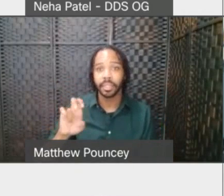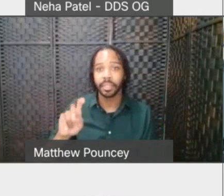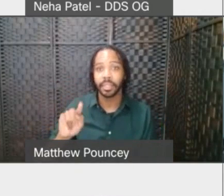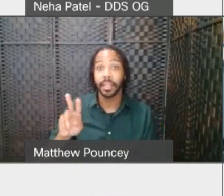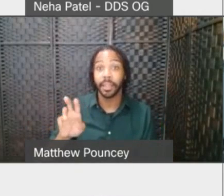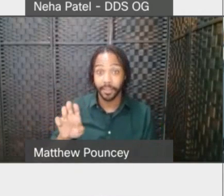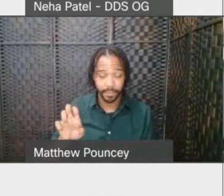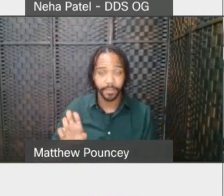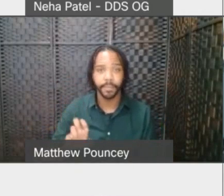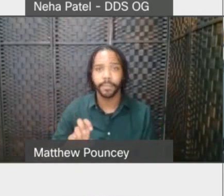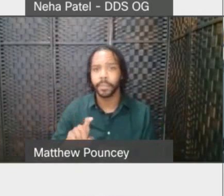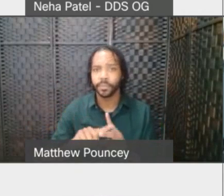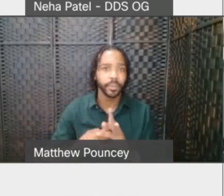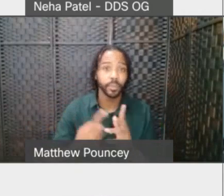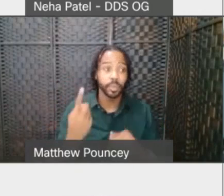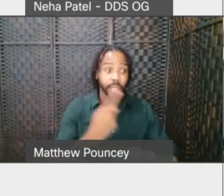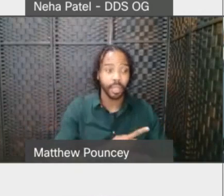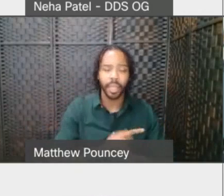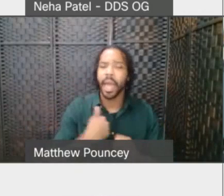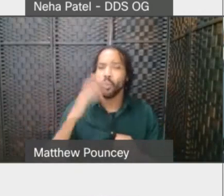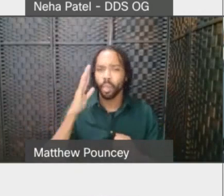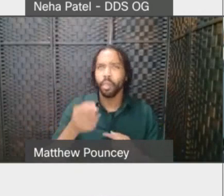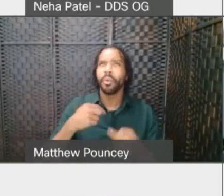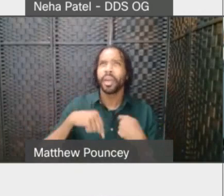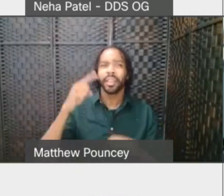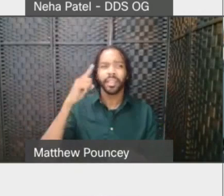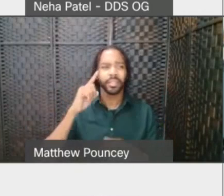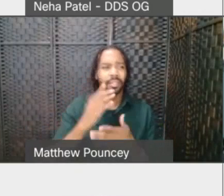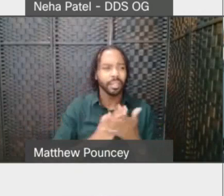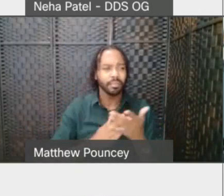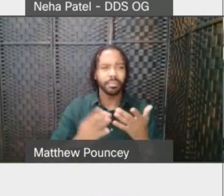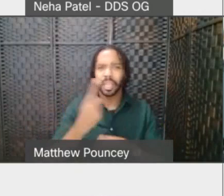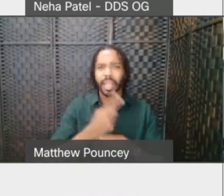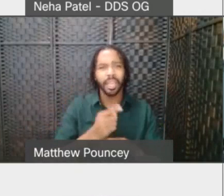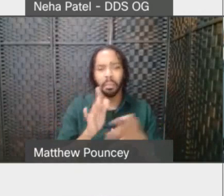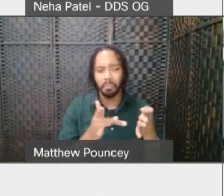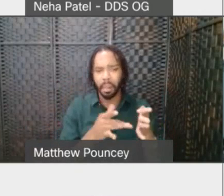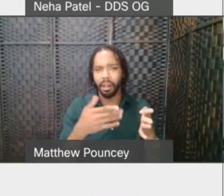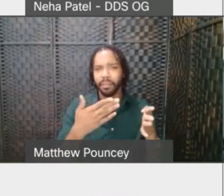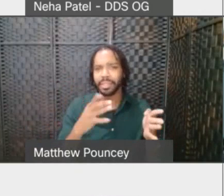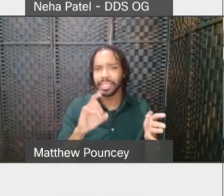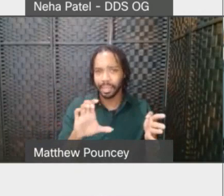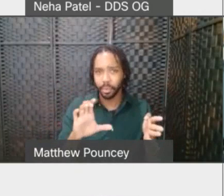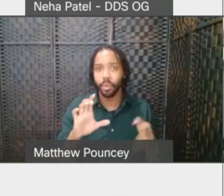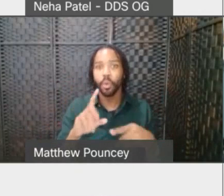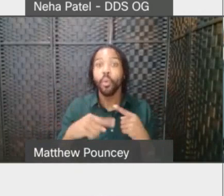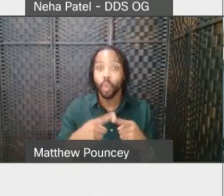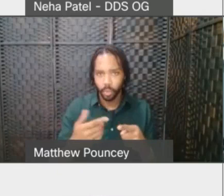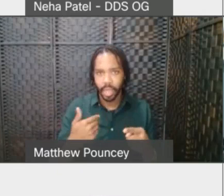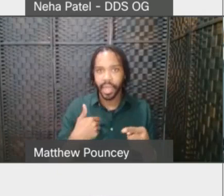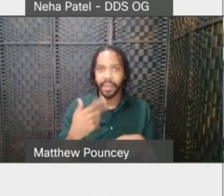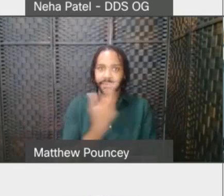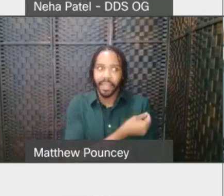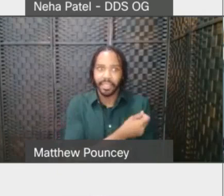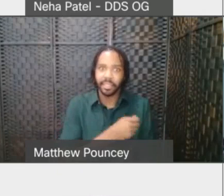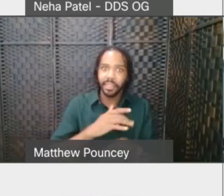will go back to, I don't know the exact date, but it's like some date in the middle of December when vaccines first became available. And